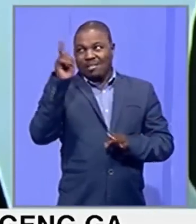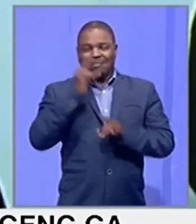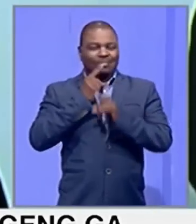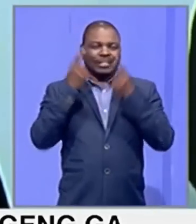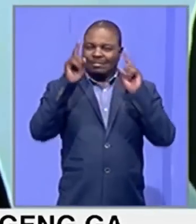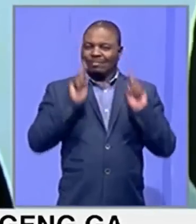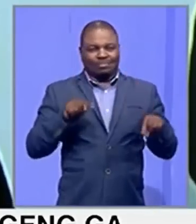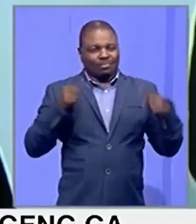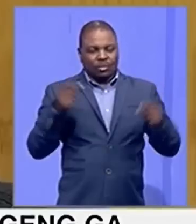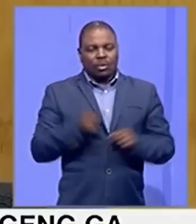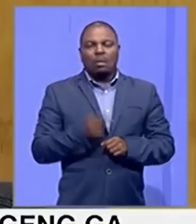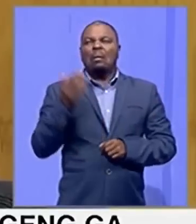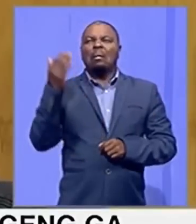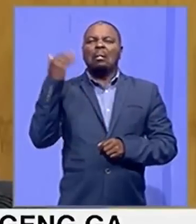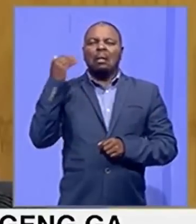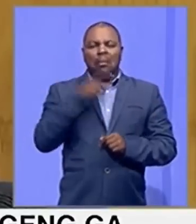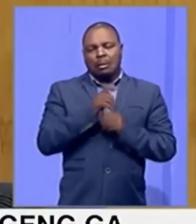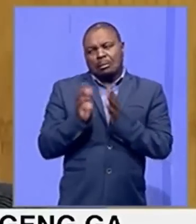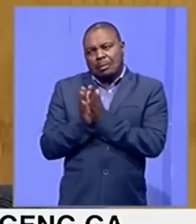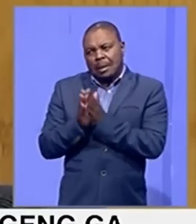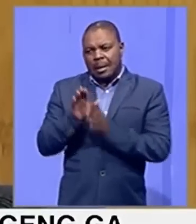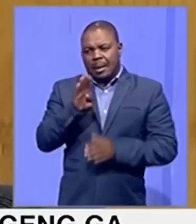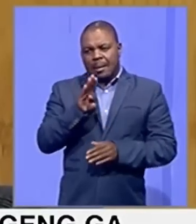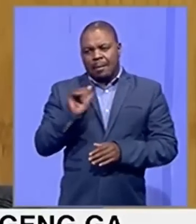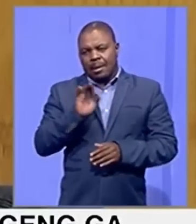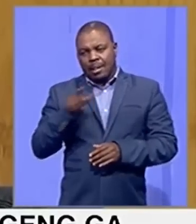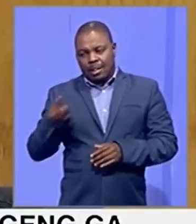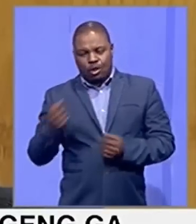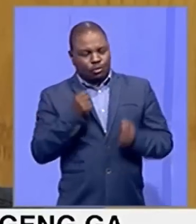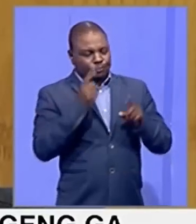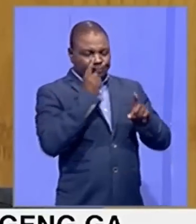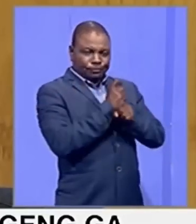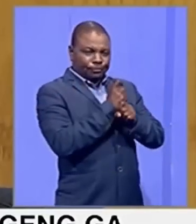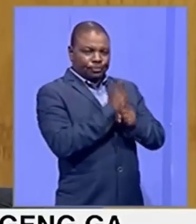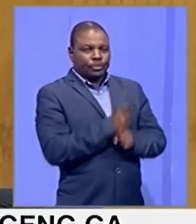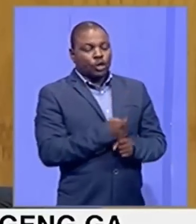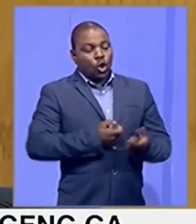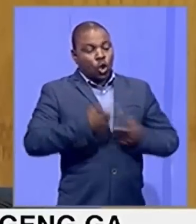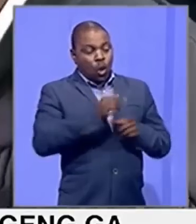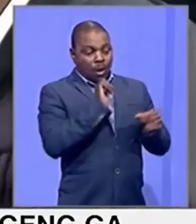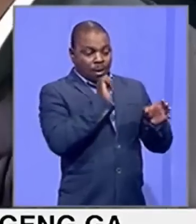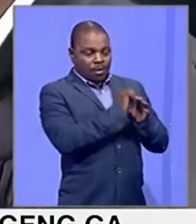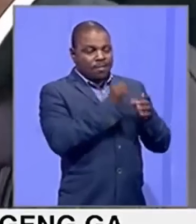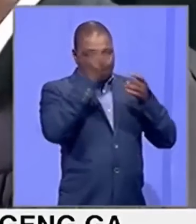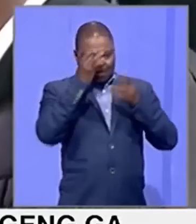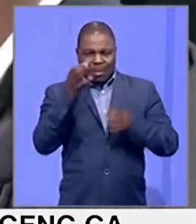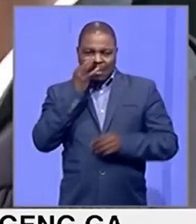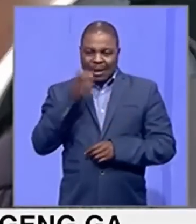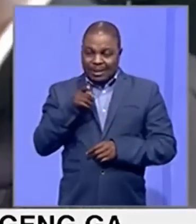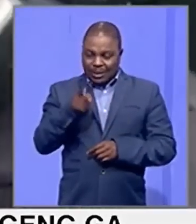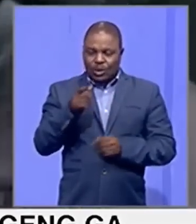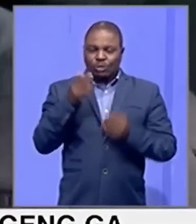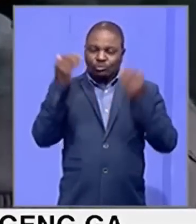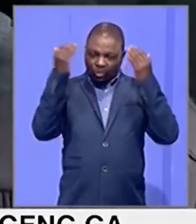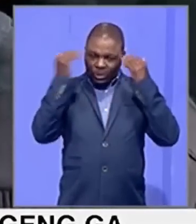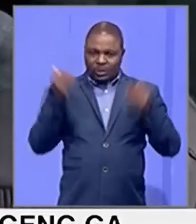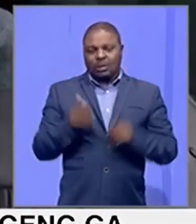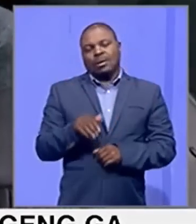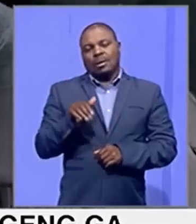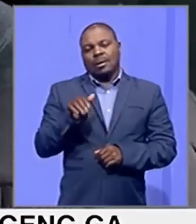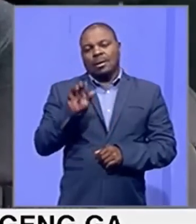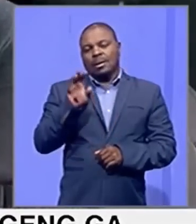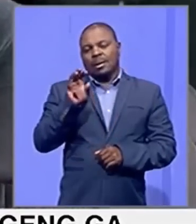e ganetswe ka motsheganong. Baemedi ba bone ba boleletse lekgotlatshekelo kgolo gore Magistrata Mohlolo Gabisi o dirile phoso ka